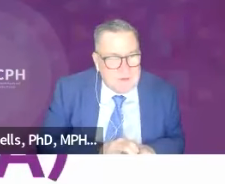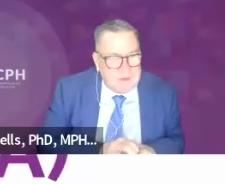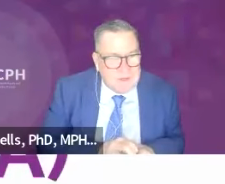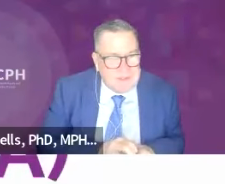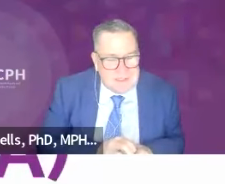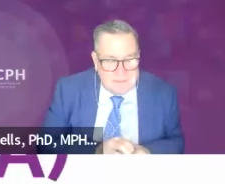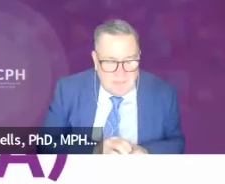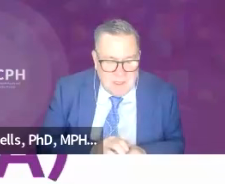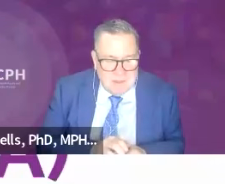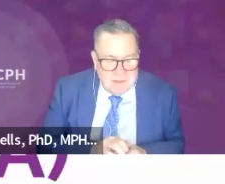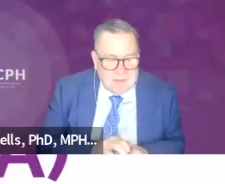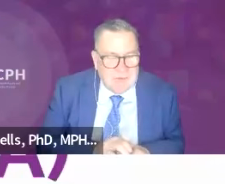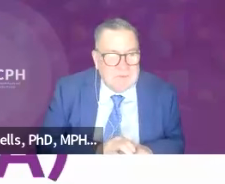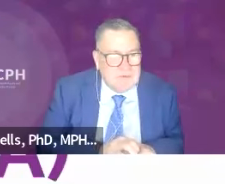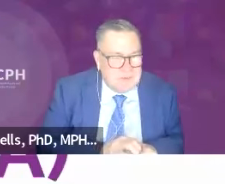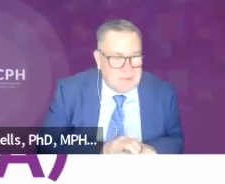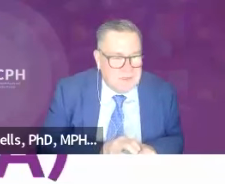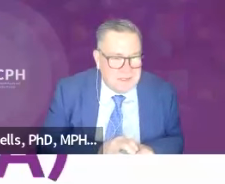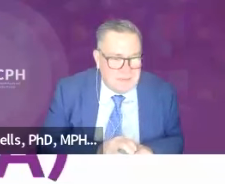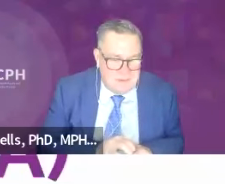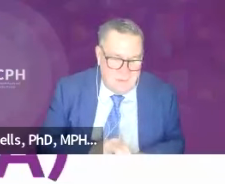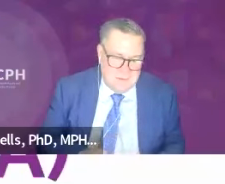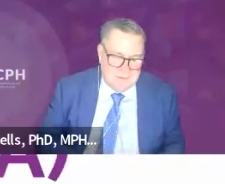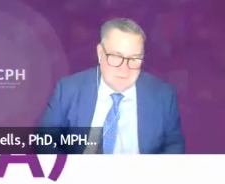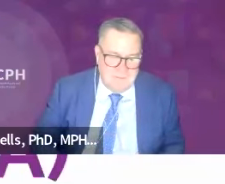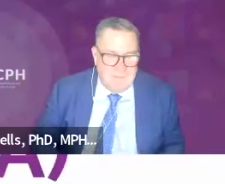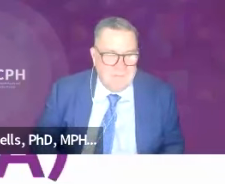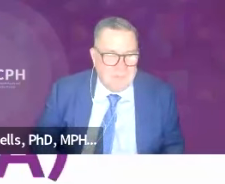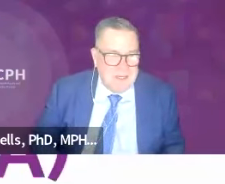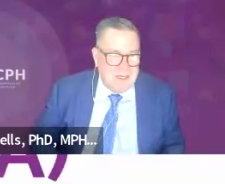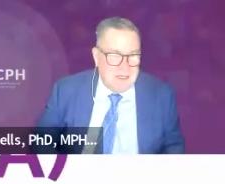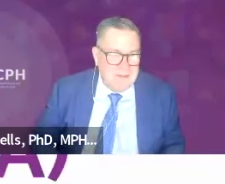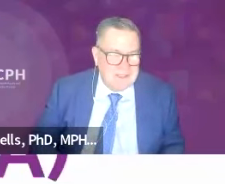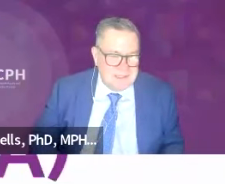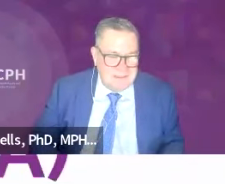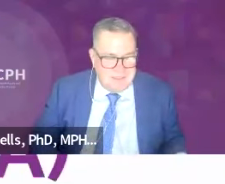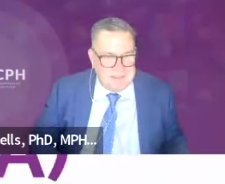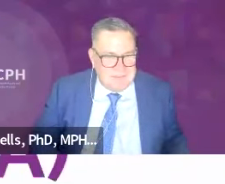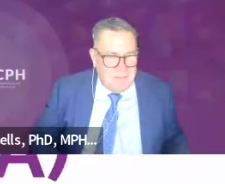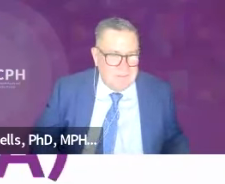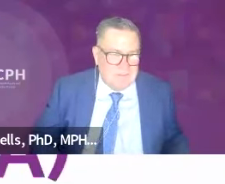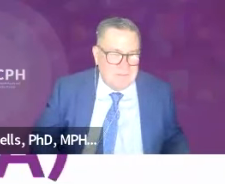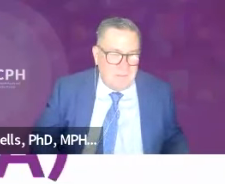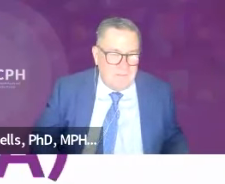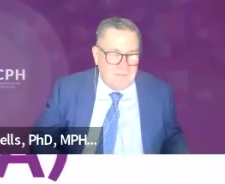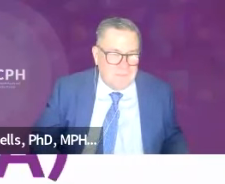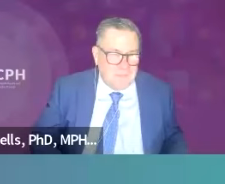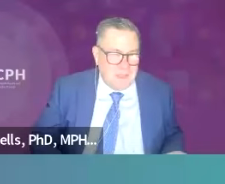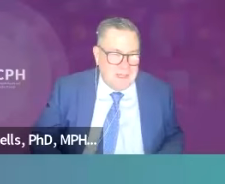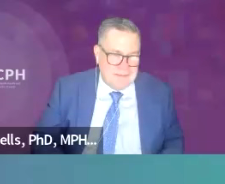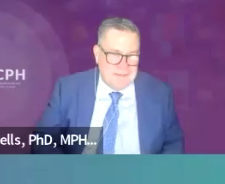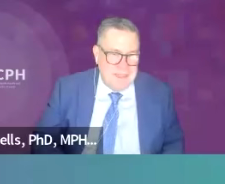influencing federal policy to improve the public's health. Next slide, please.